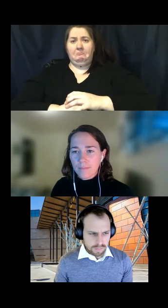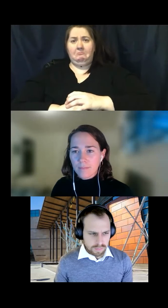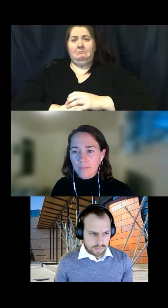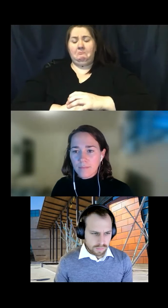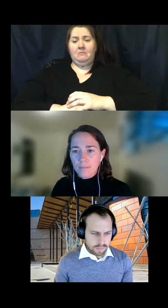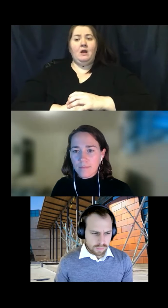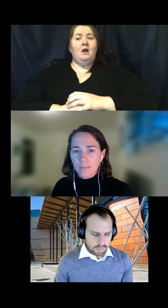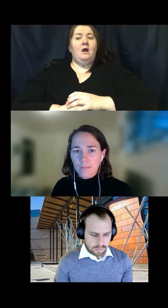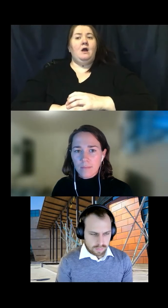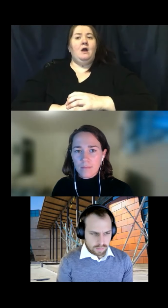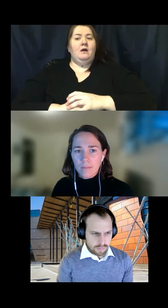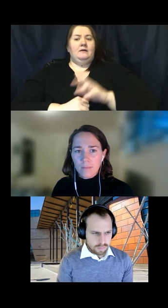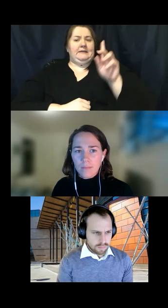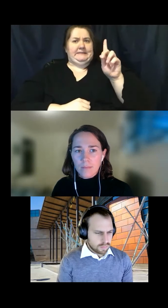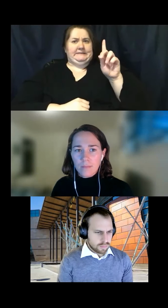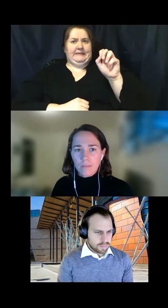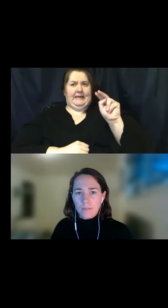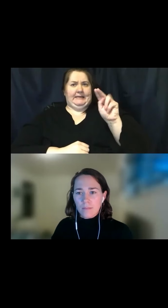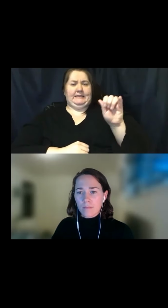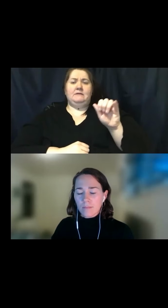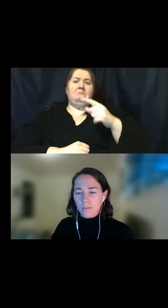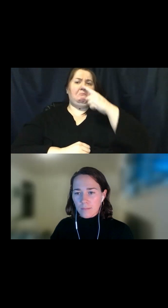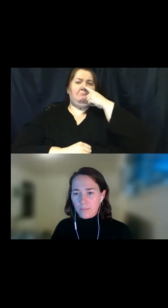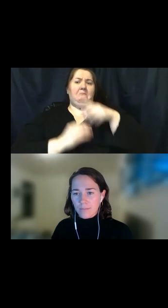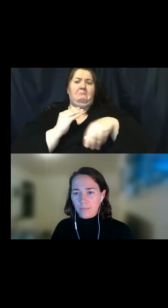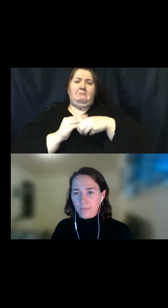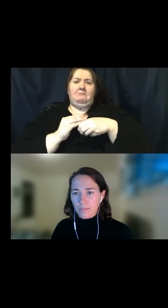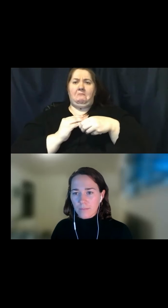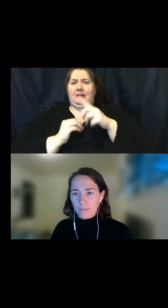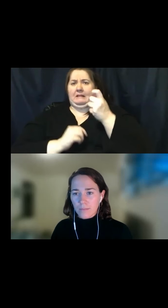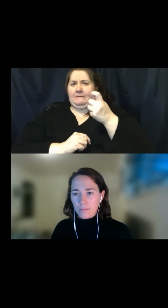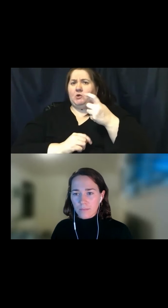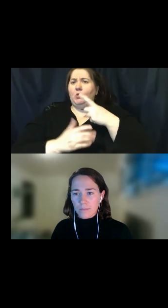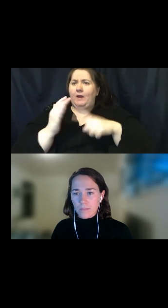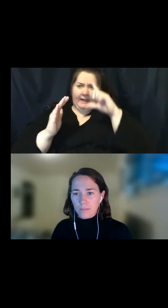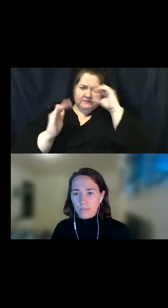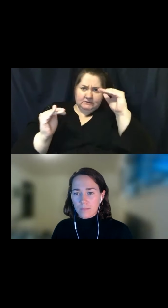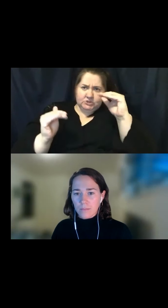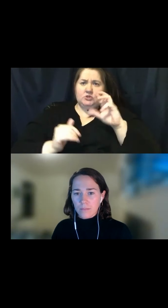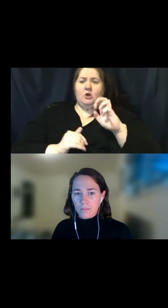I don't mind, this is Danny, I don't mind answering a little bit of that question, at least what our expectations are.